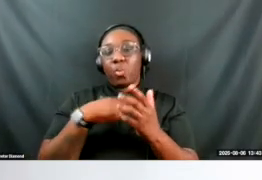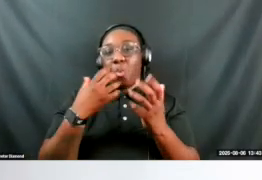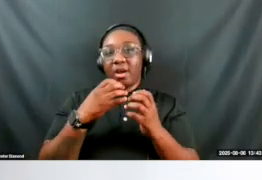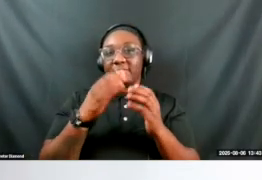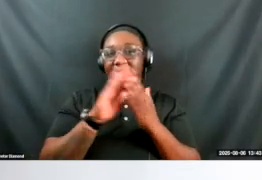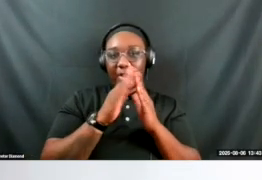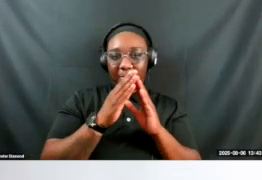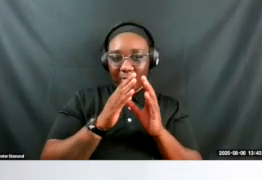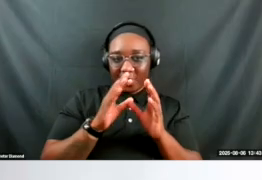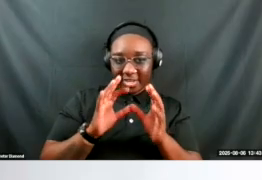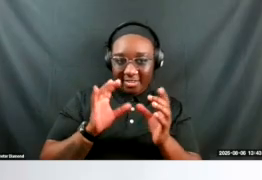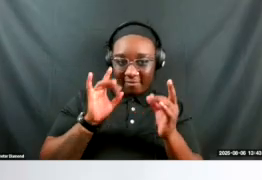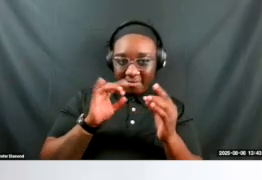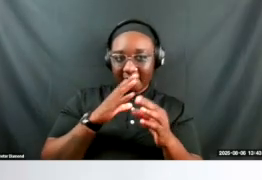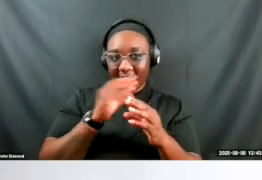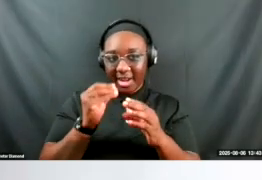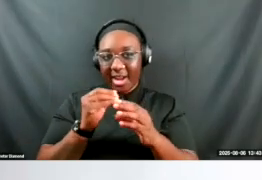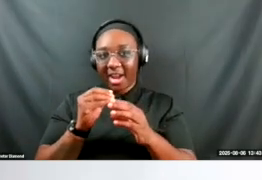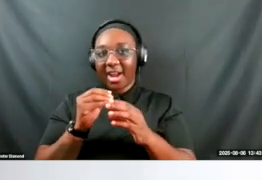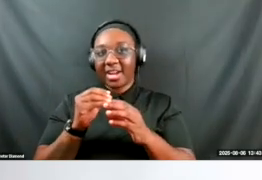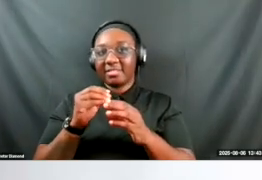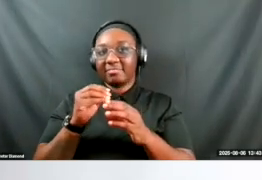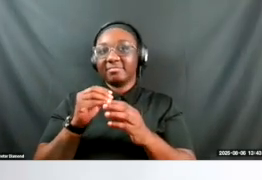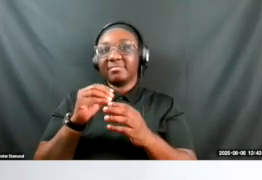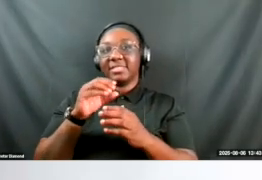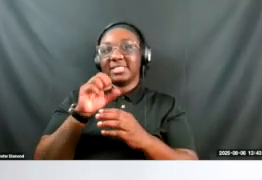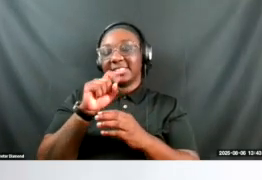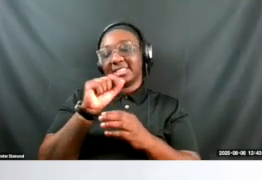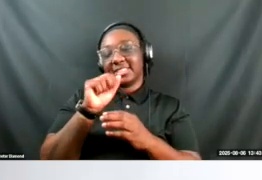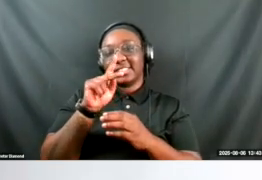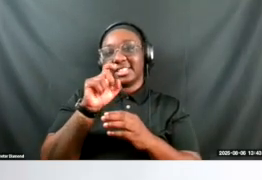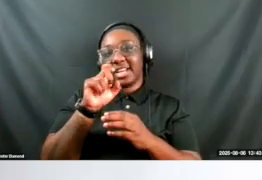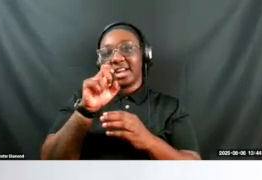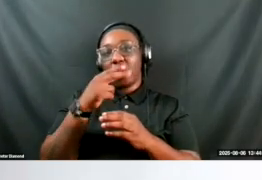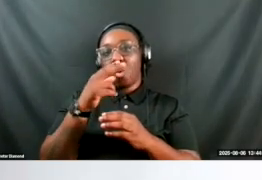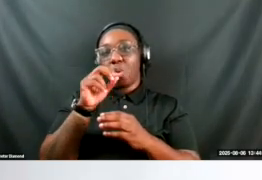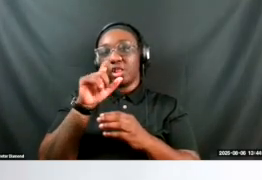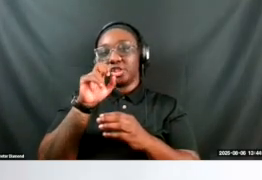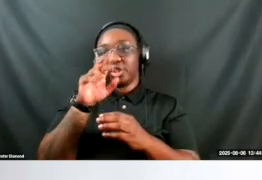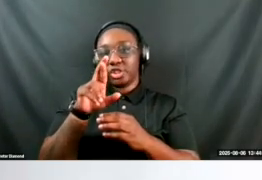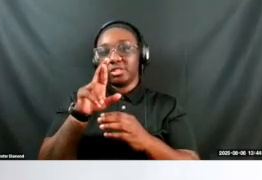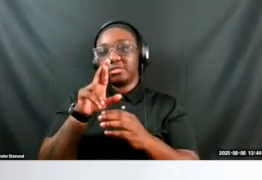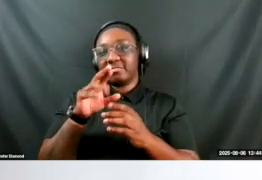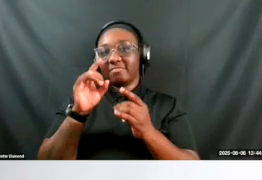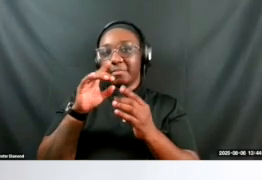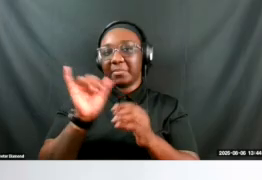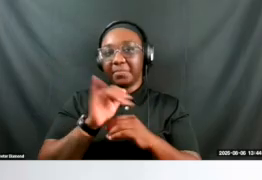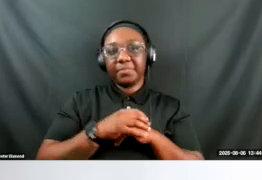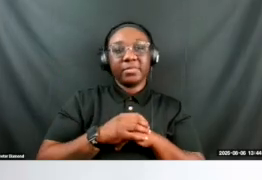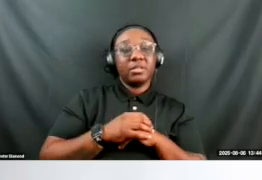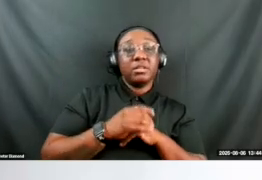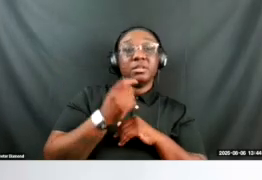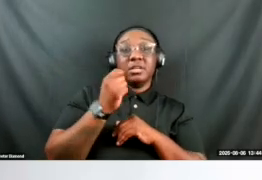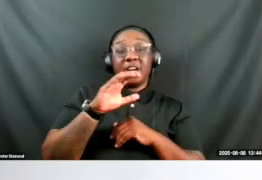vehicle replacement, and associated charging solution. It also evaluates programs' reach in low-income